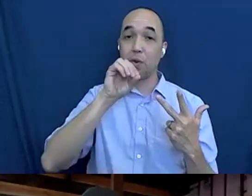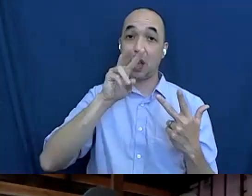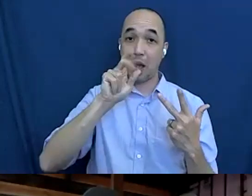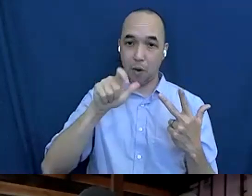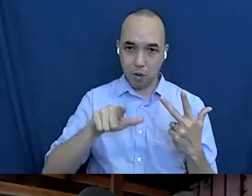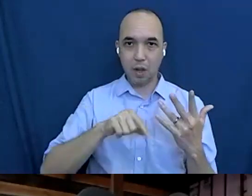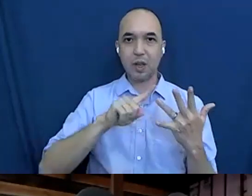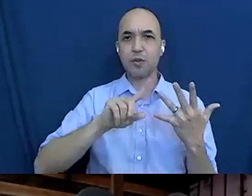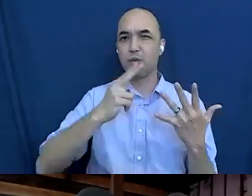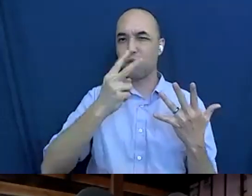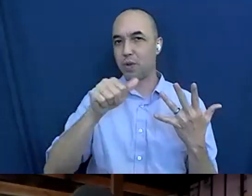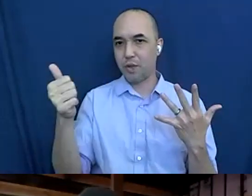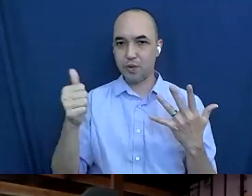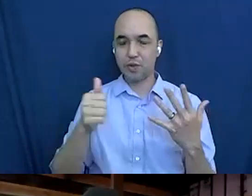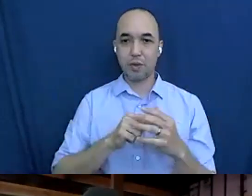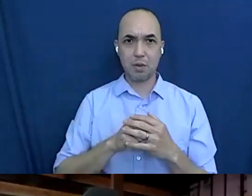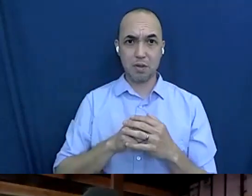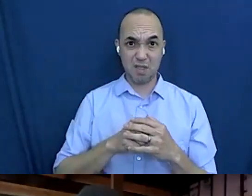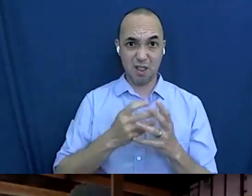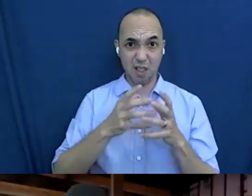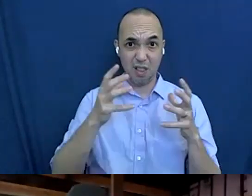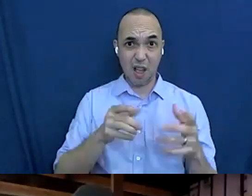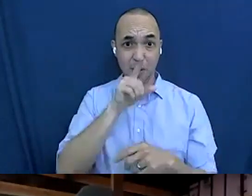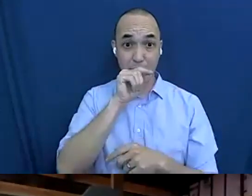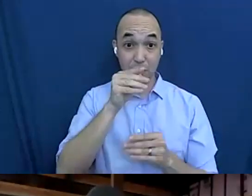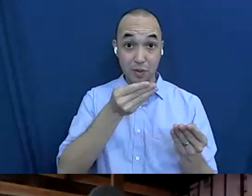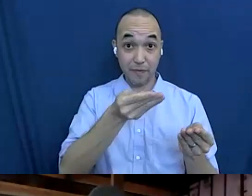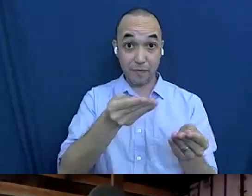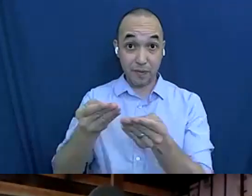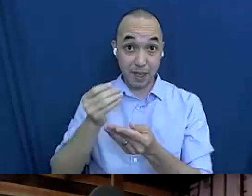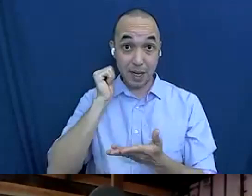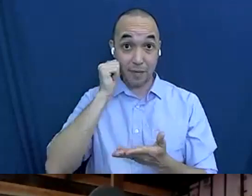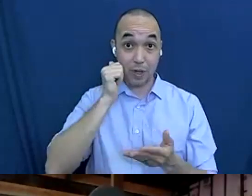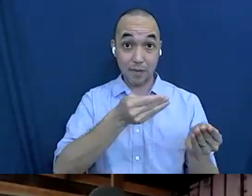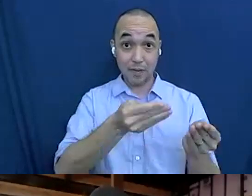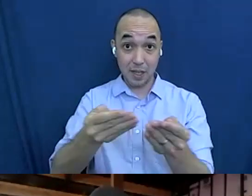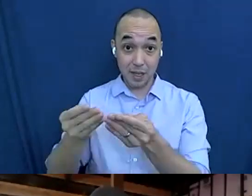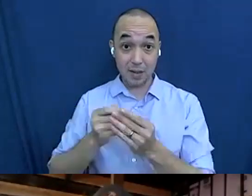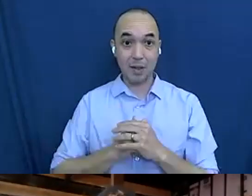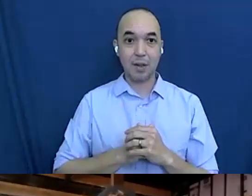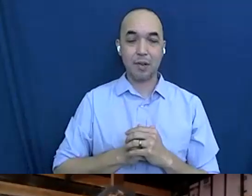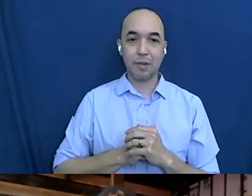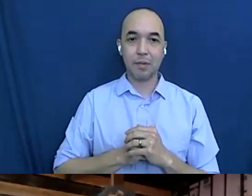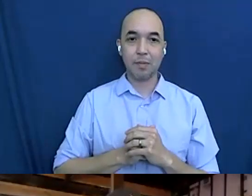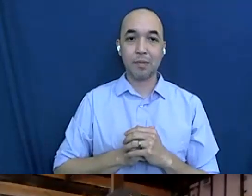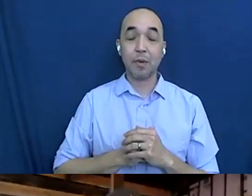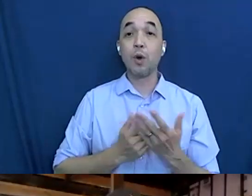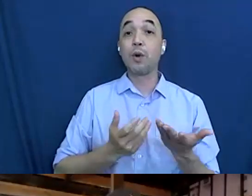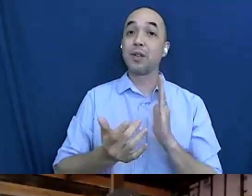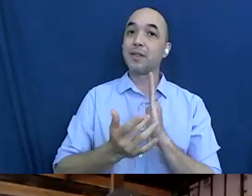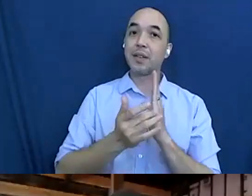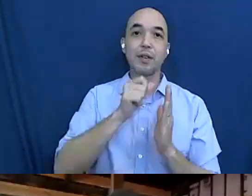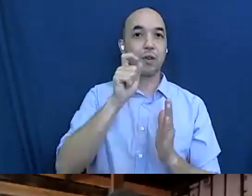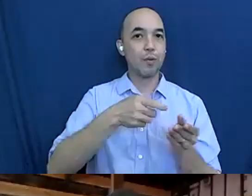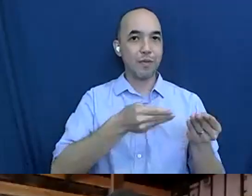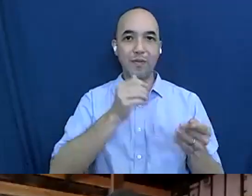And that's a lot of birds you have to feed, and every day you have to feed all of them. Well, technically you don't have to feed them